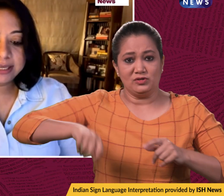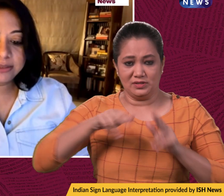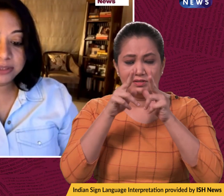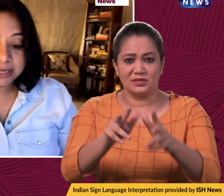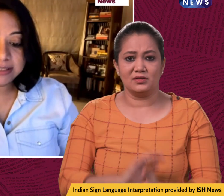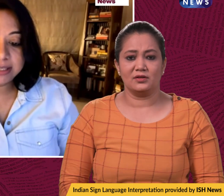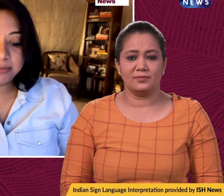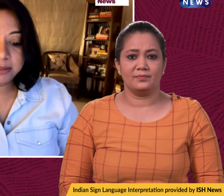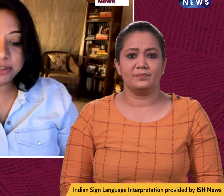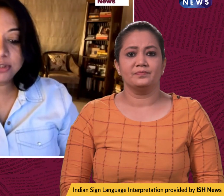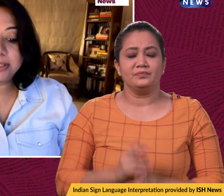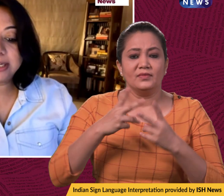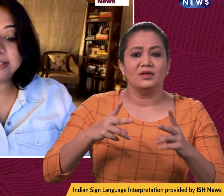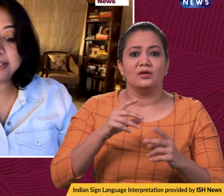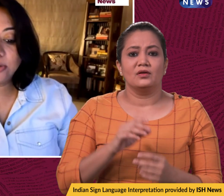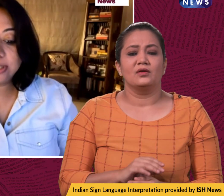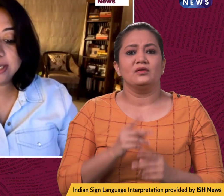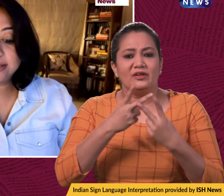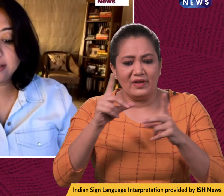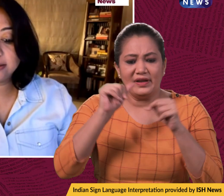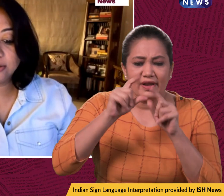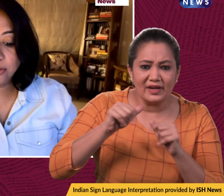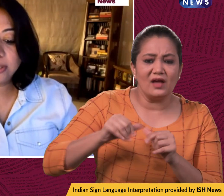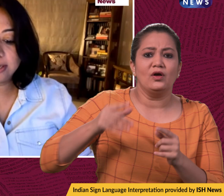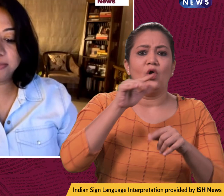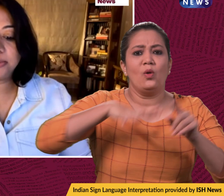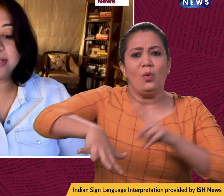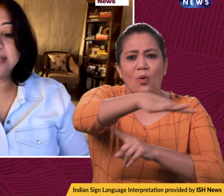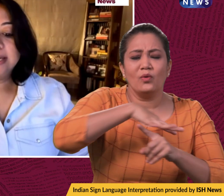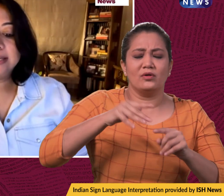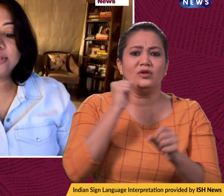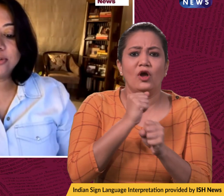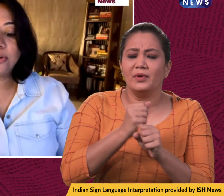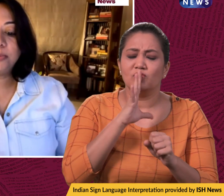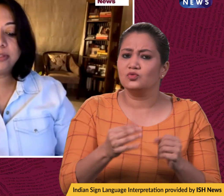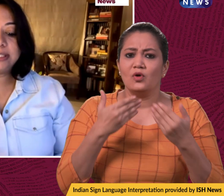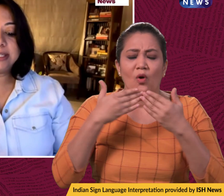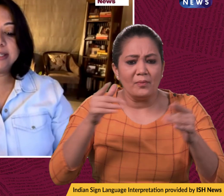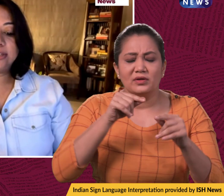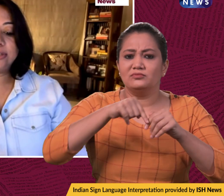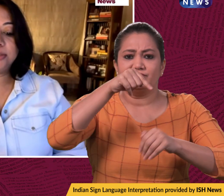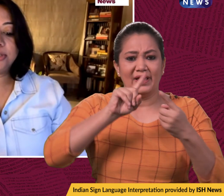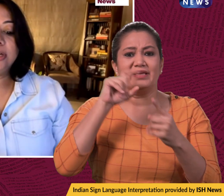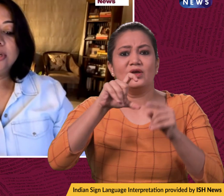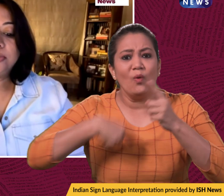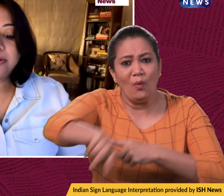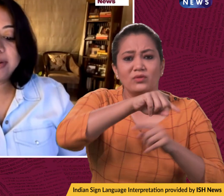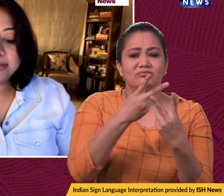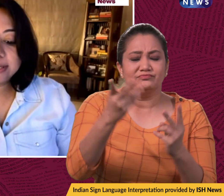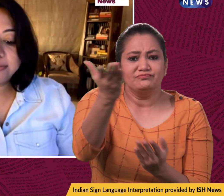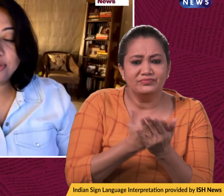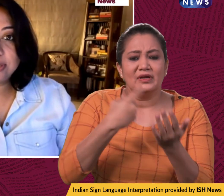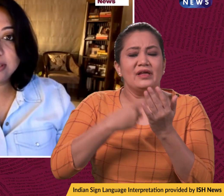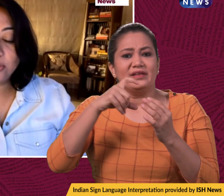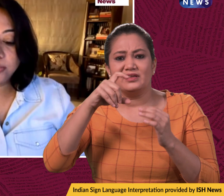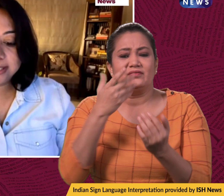that without setting up a commission to collect data local government wise, is not open to the state election commission to provide